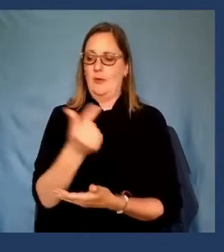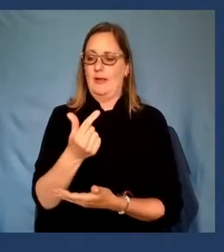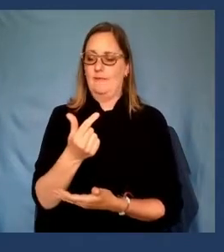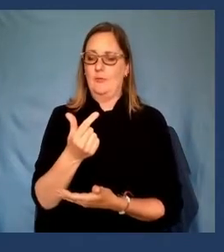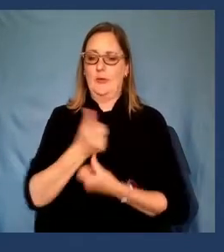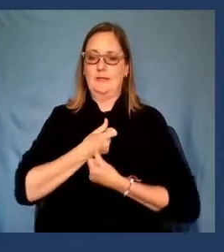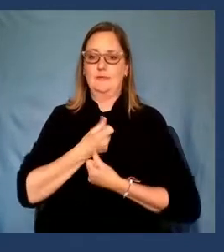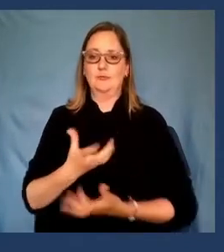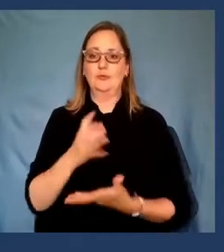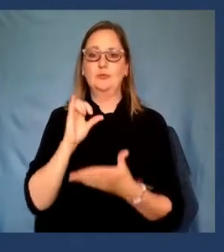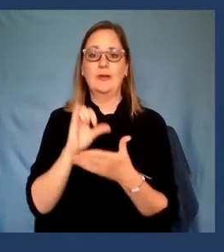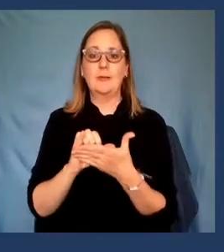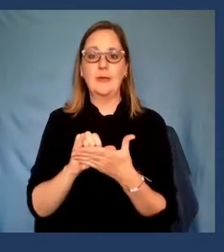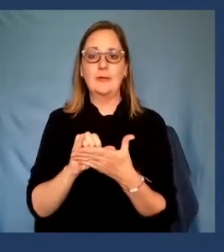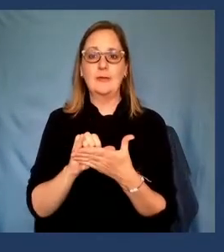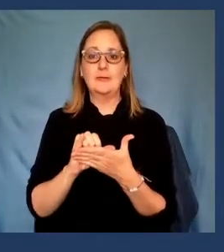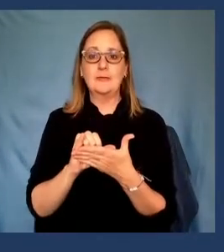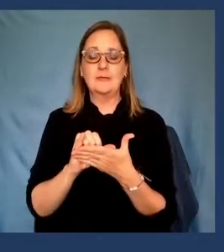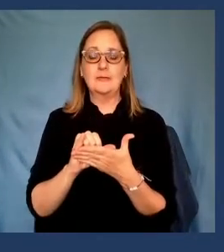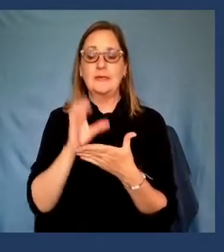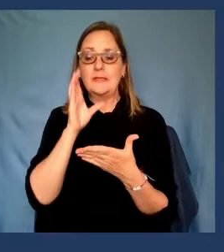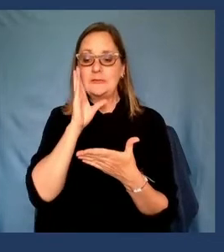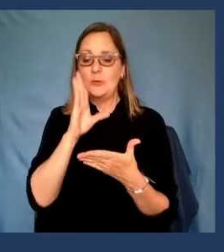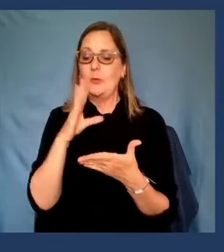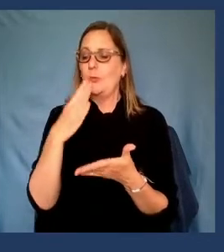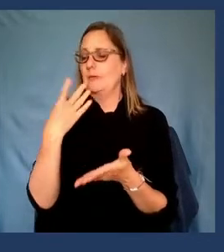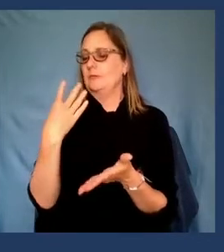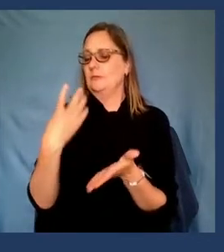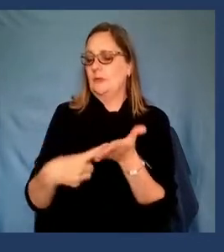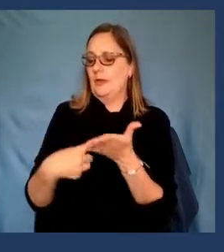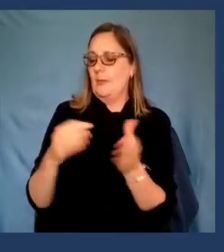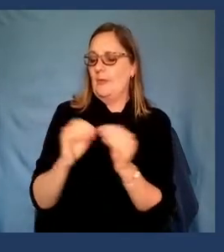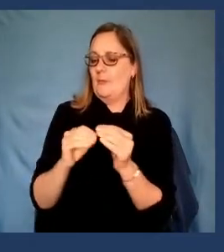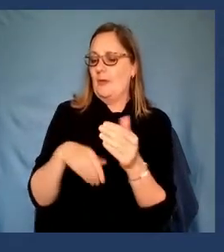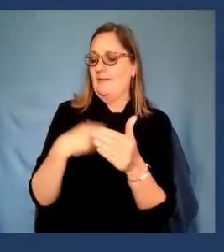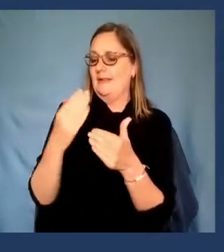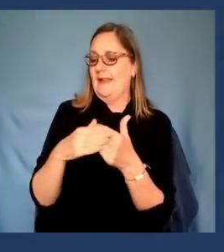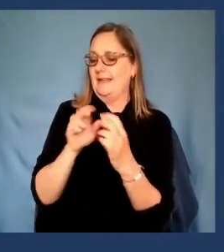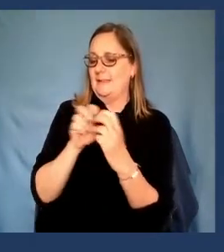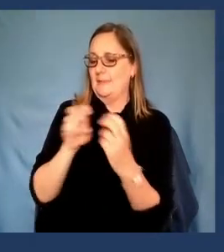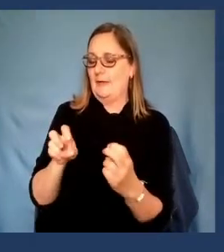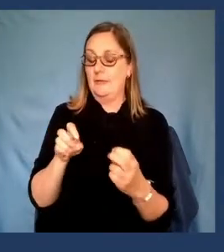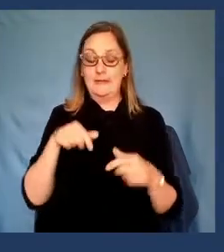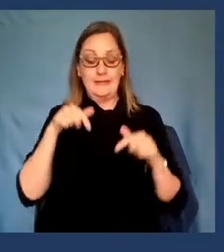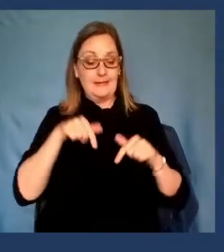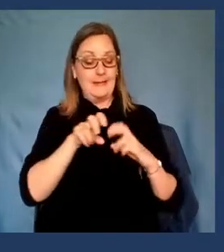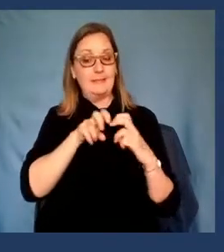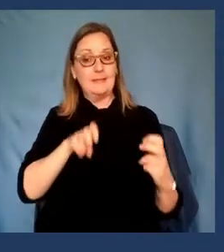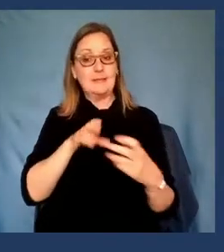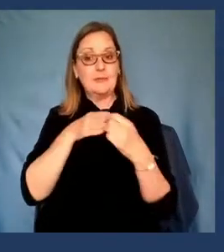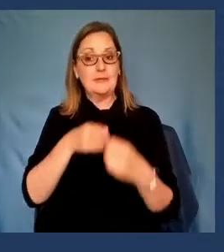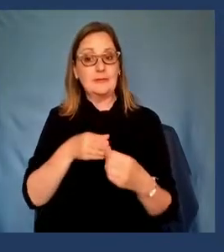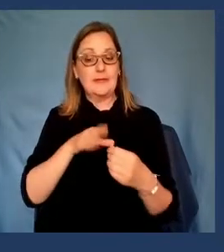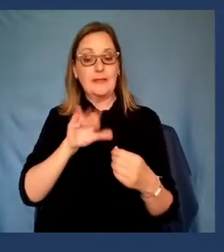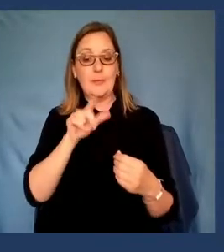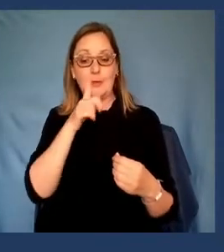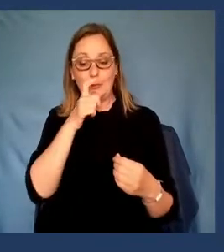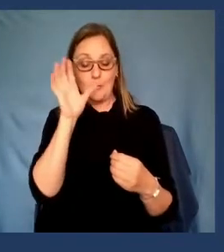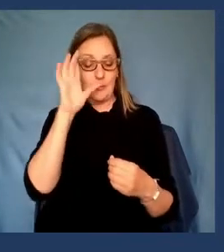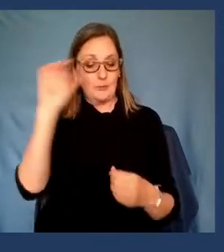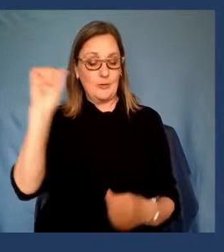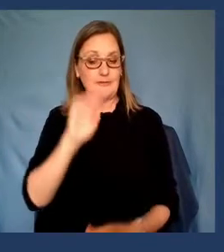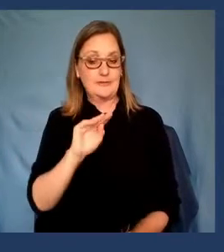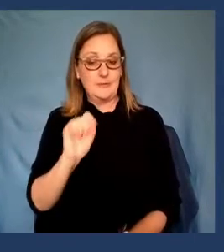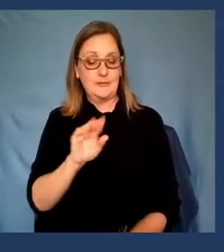panel. And this panel is being led by the president of Microsoft, Brad Smith, the president of University